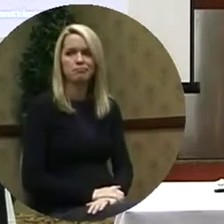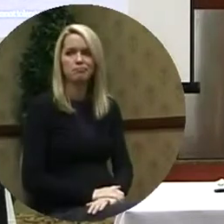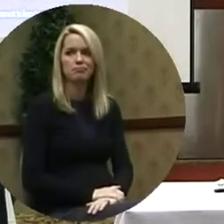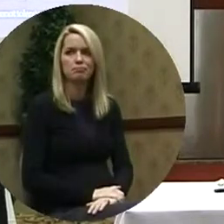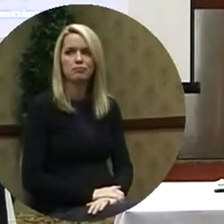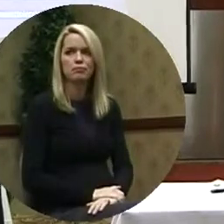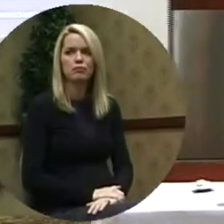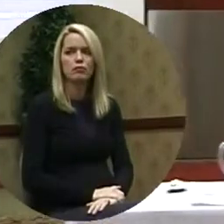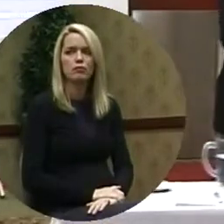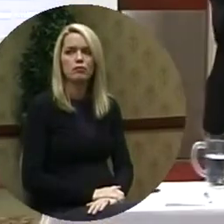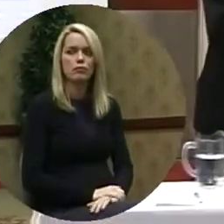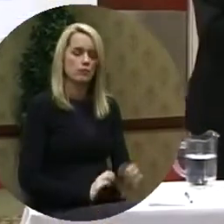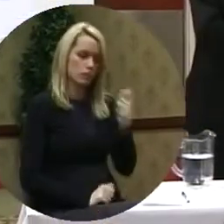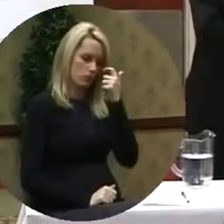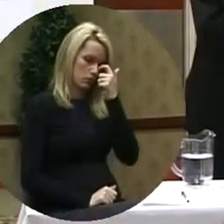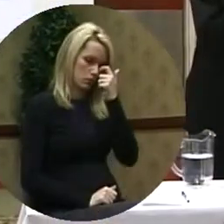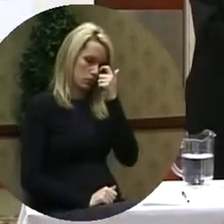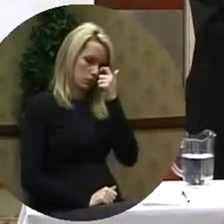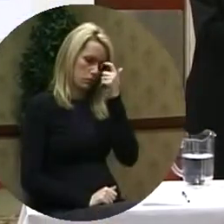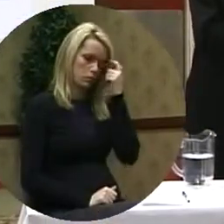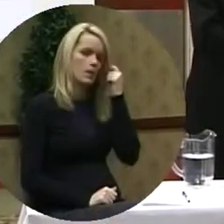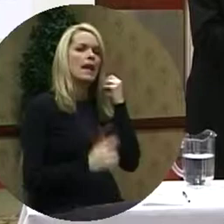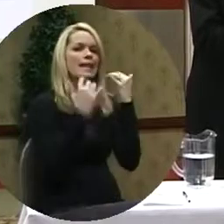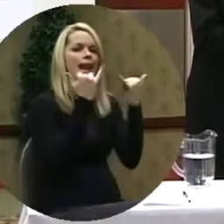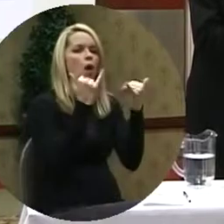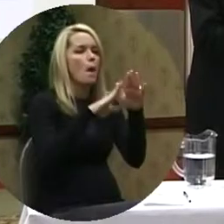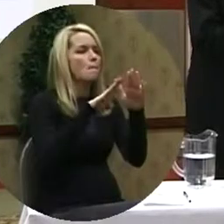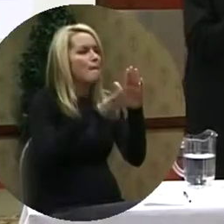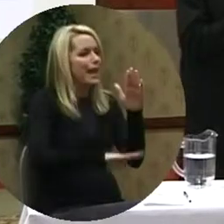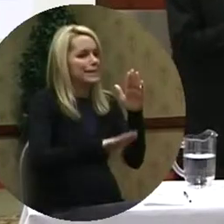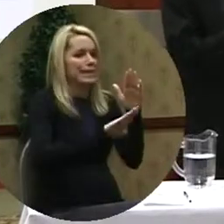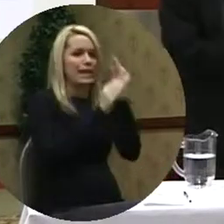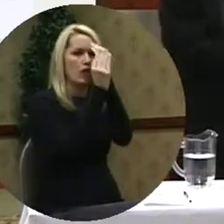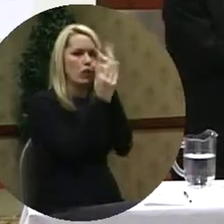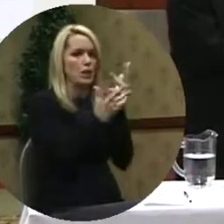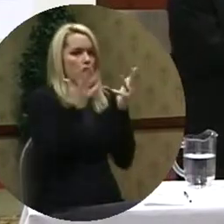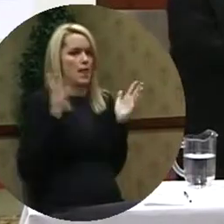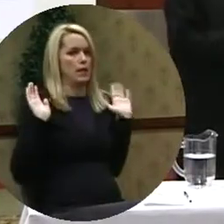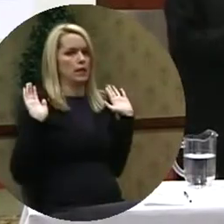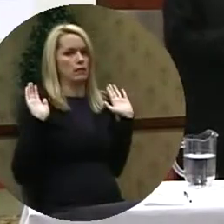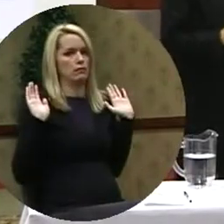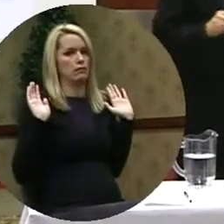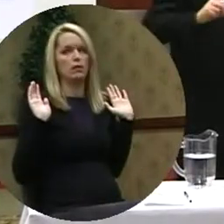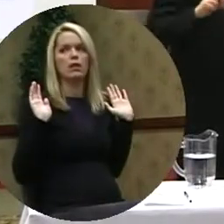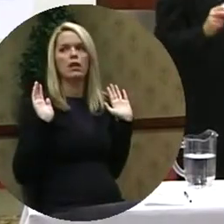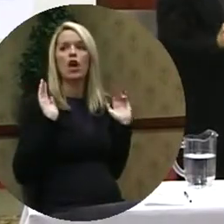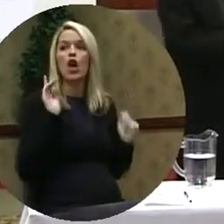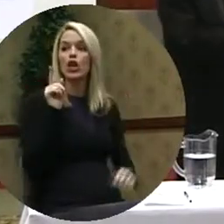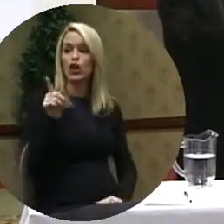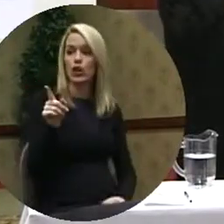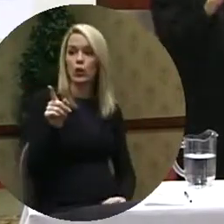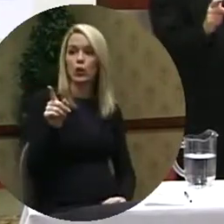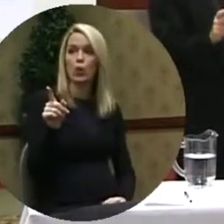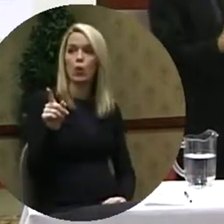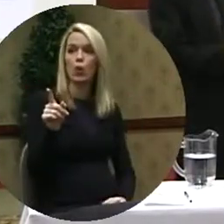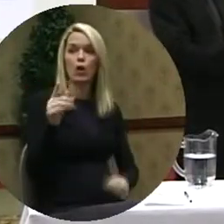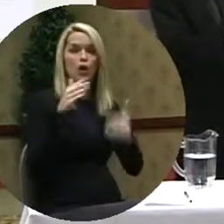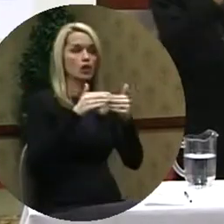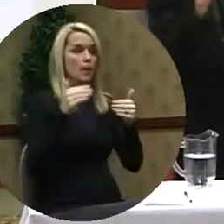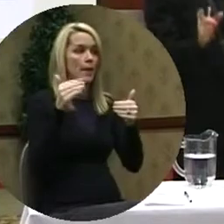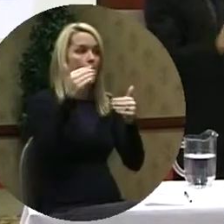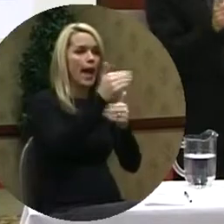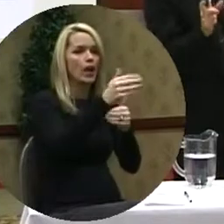And here's why. At this point, I want you to get just the basics in a case presentation. And one of the things you did, Marcy, is you actually were already moving ahead